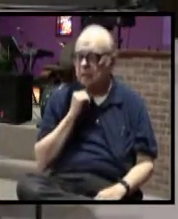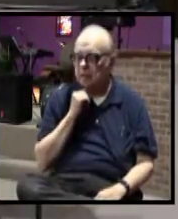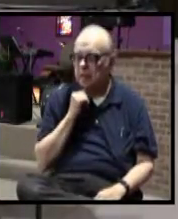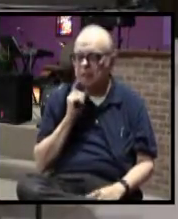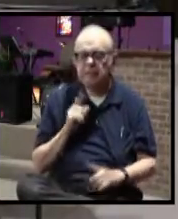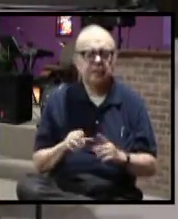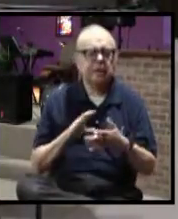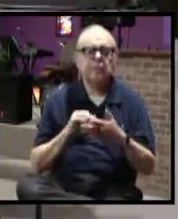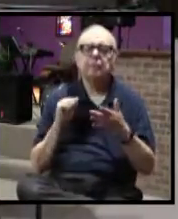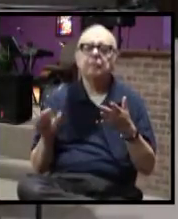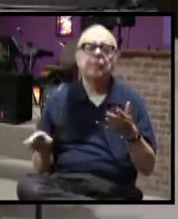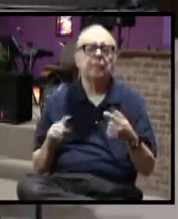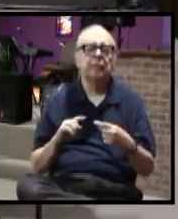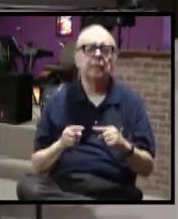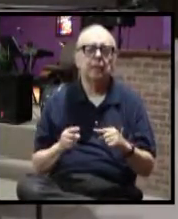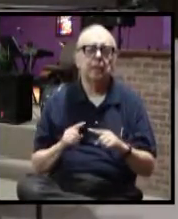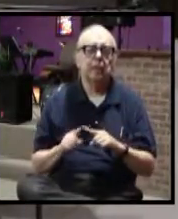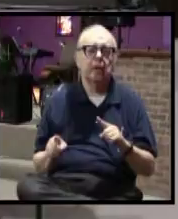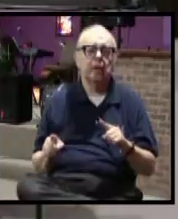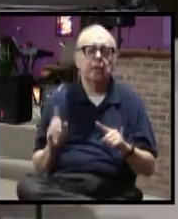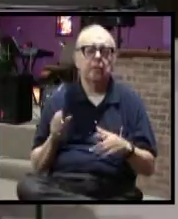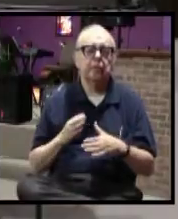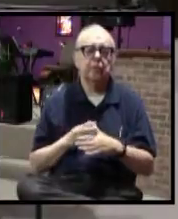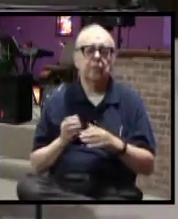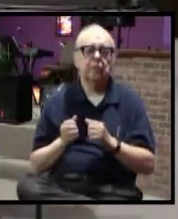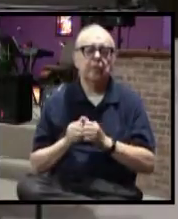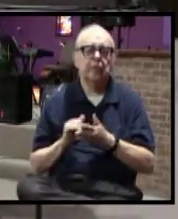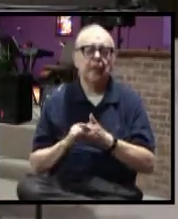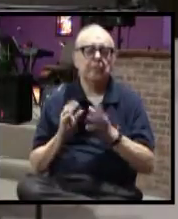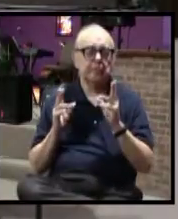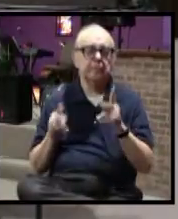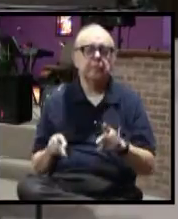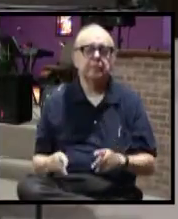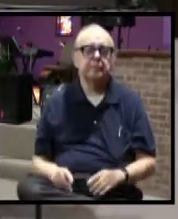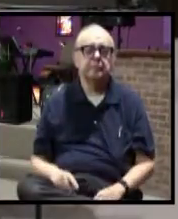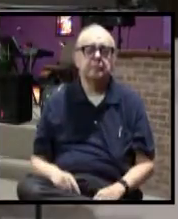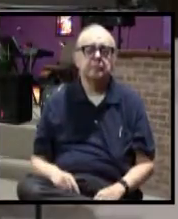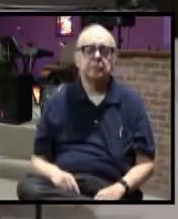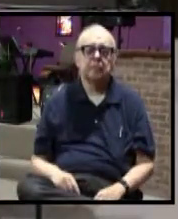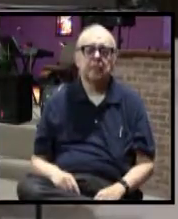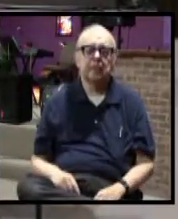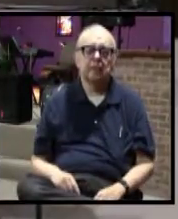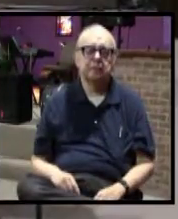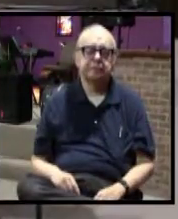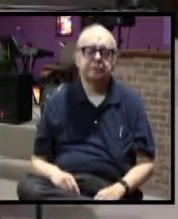It isn't that you can take the pain away. But it's what you can share with them.